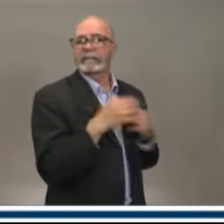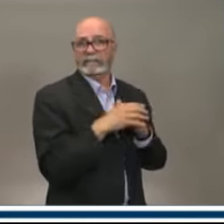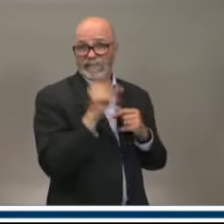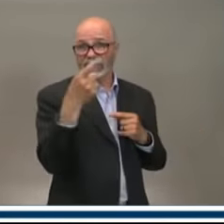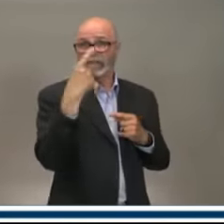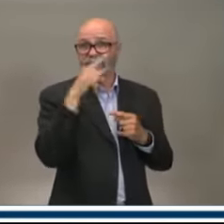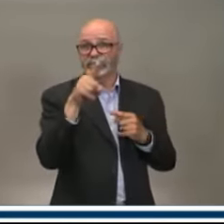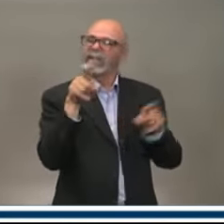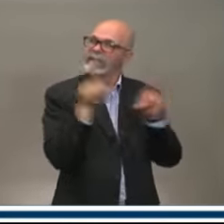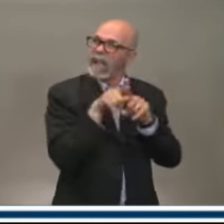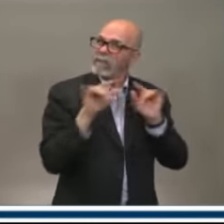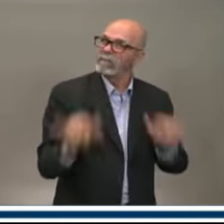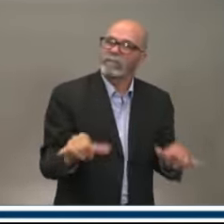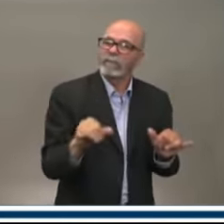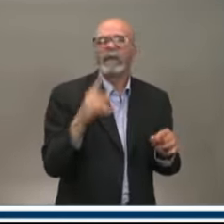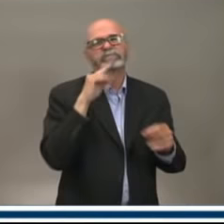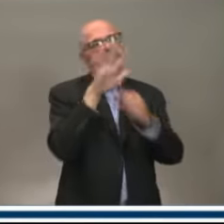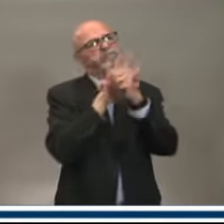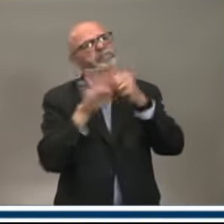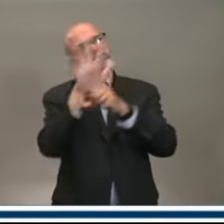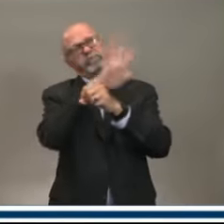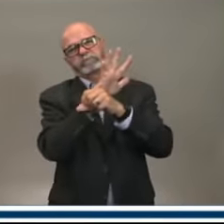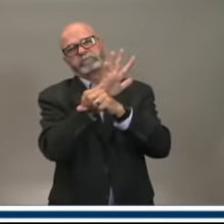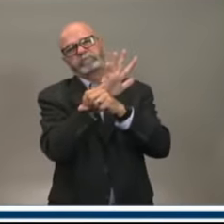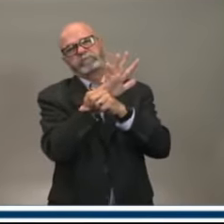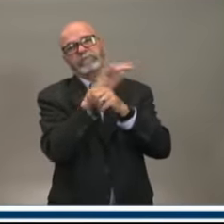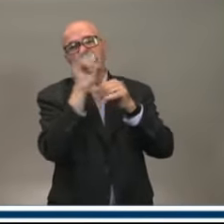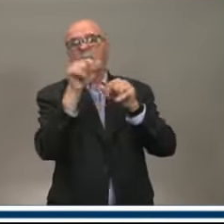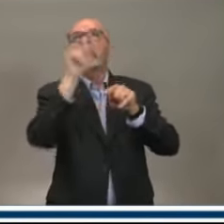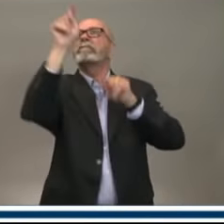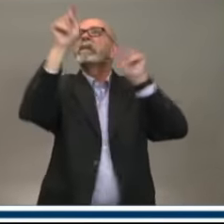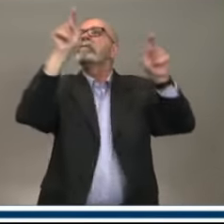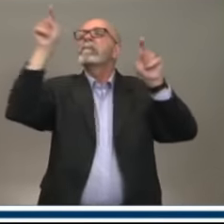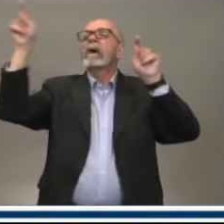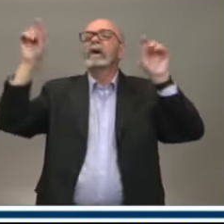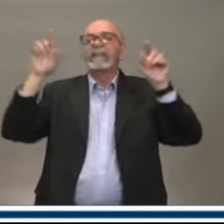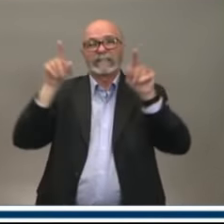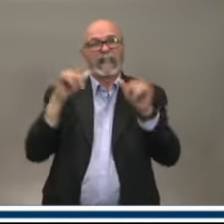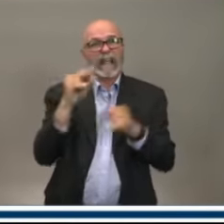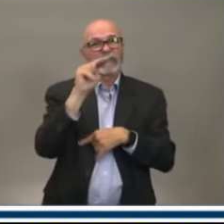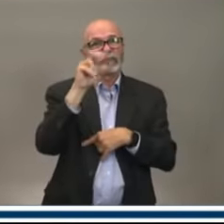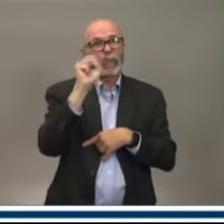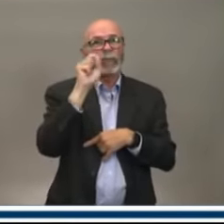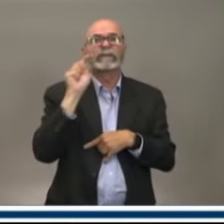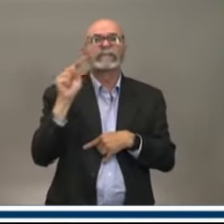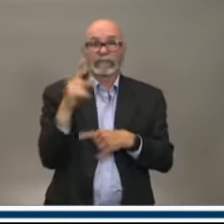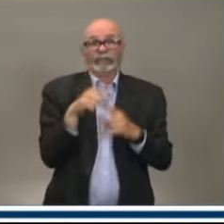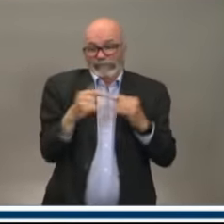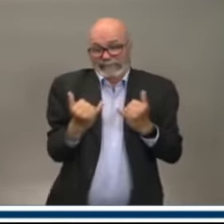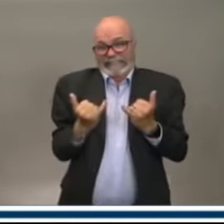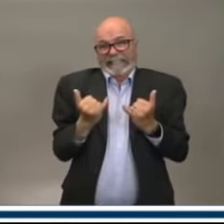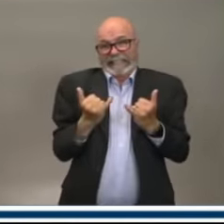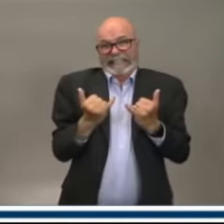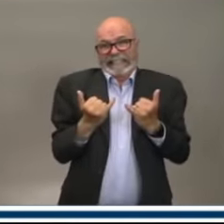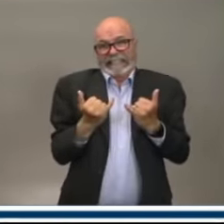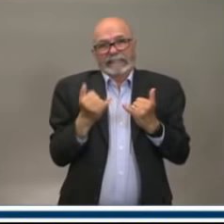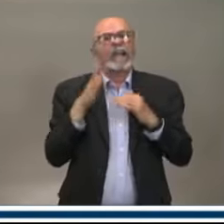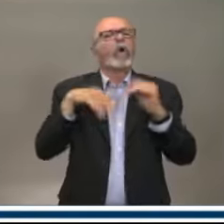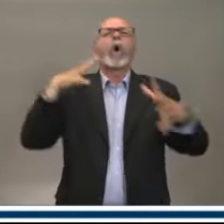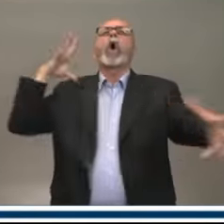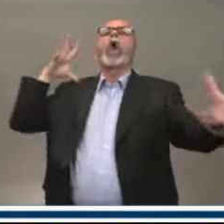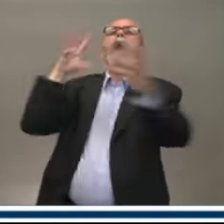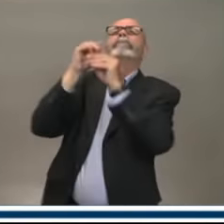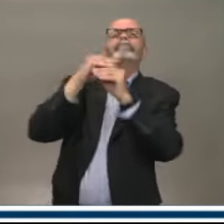the 4 health zones to show the number of active cases now currently happening across the province instead of showing the total number of cases in